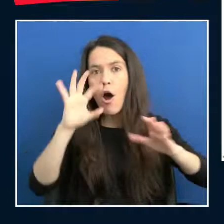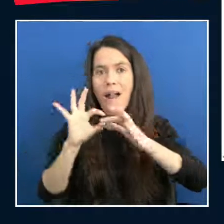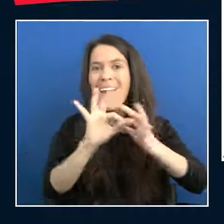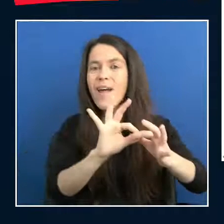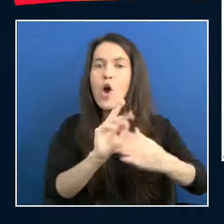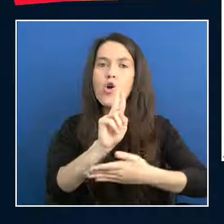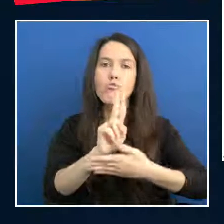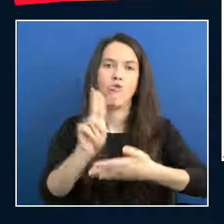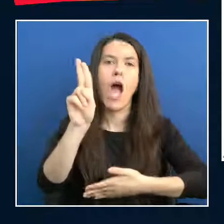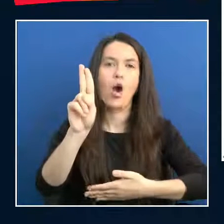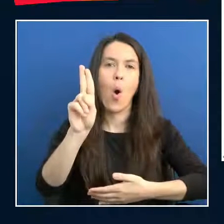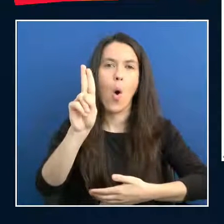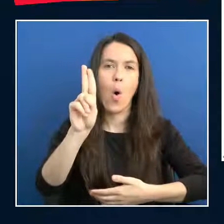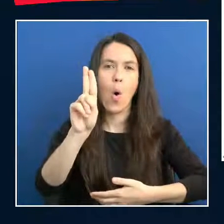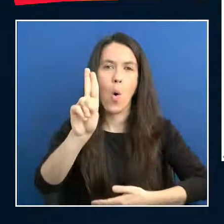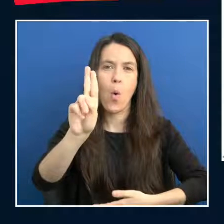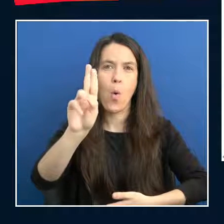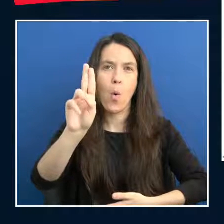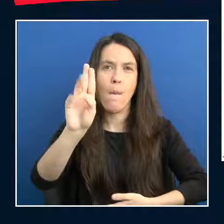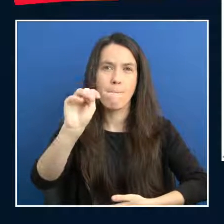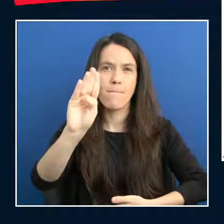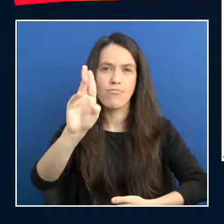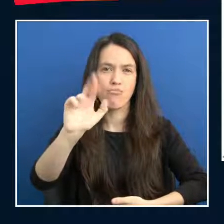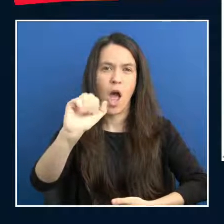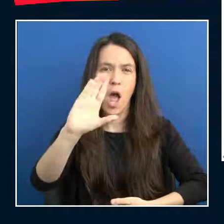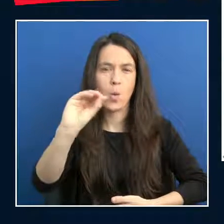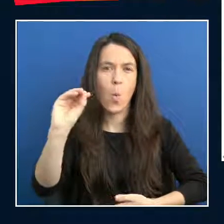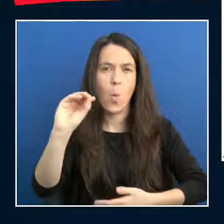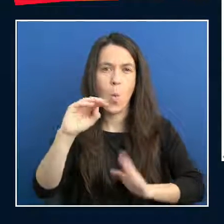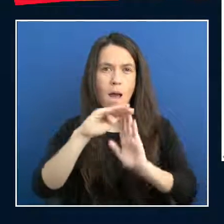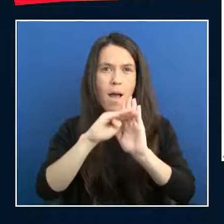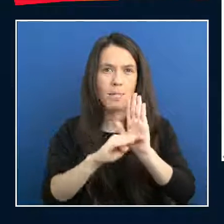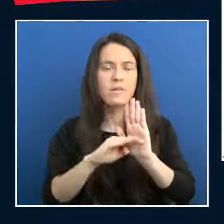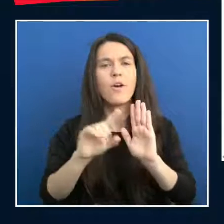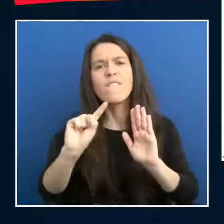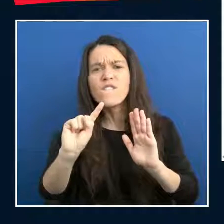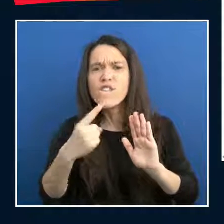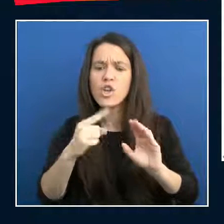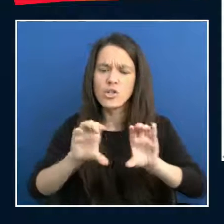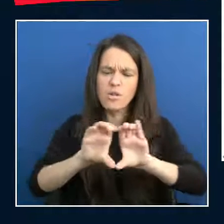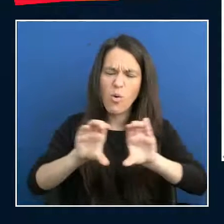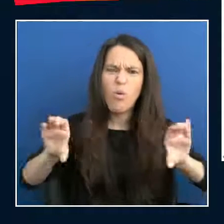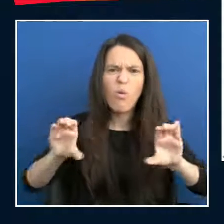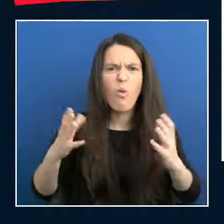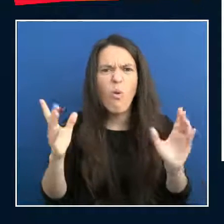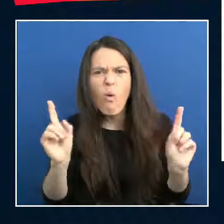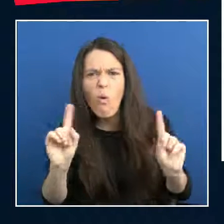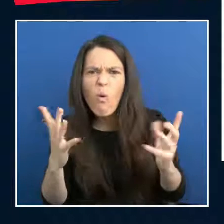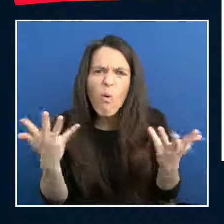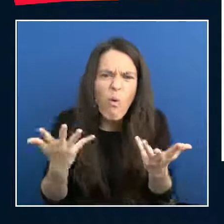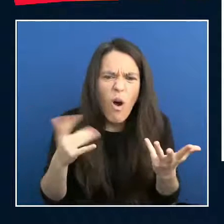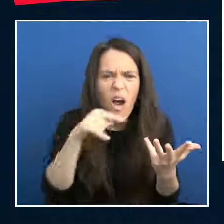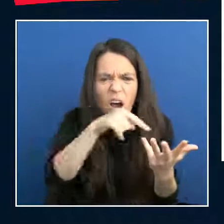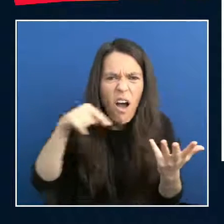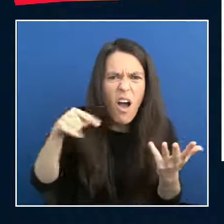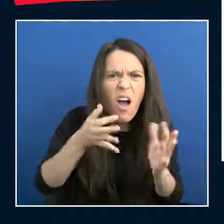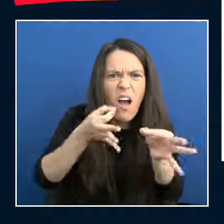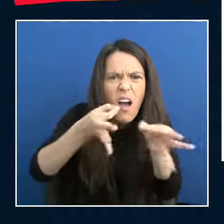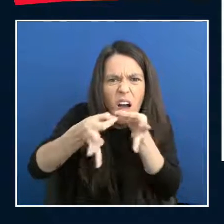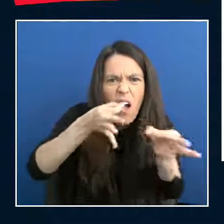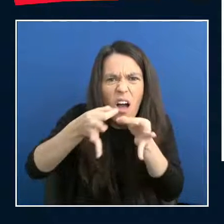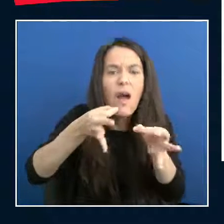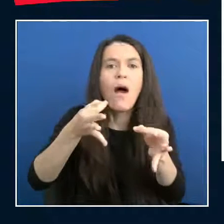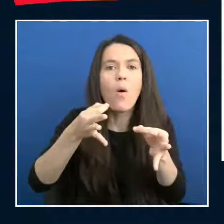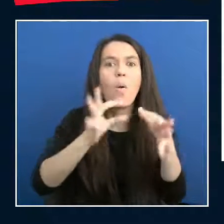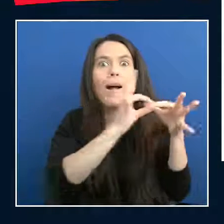with the set live before containers first to set the stage, to explain why it is interesting